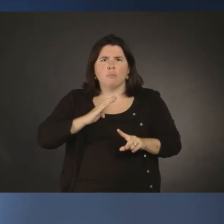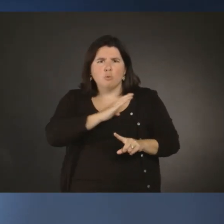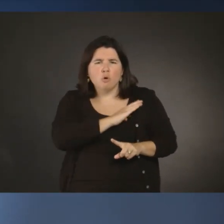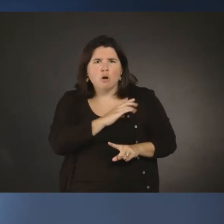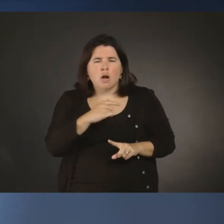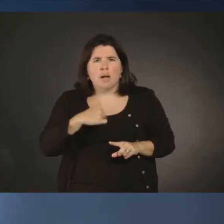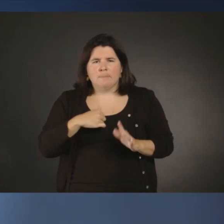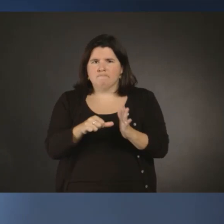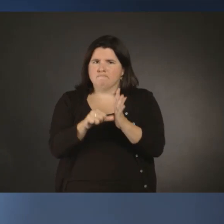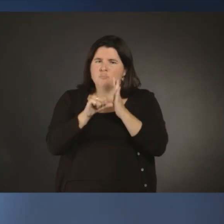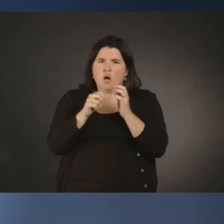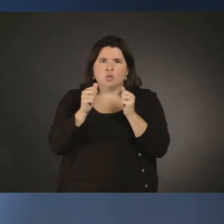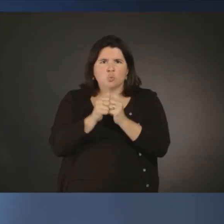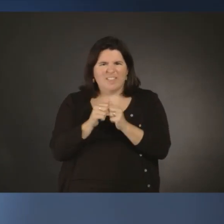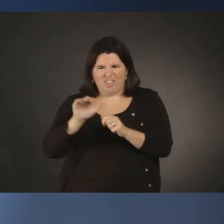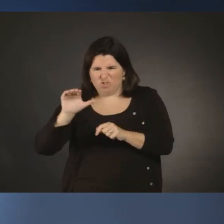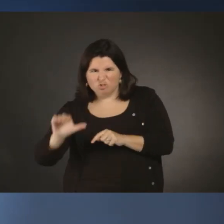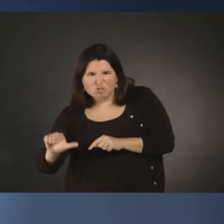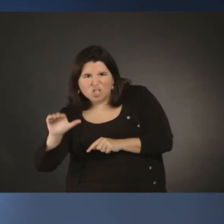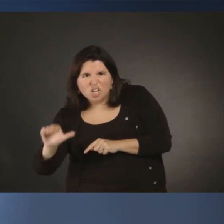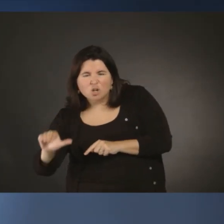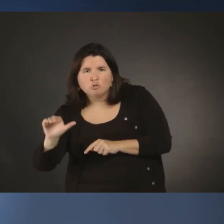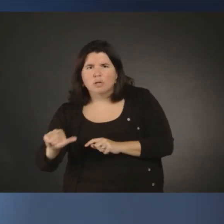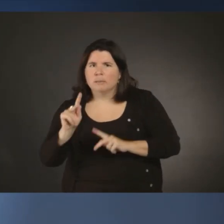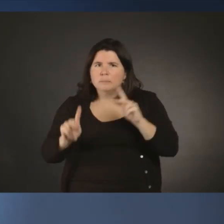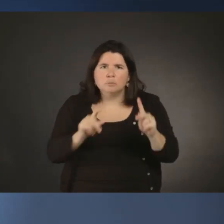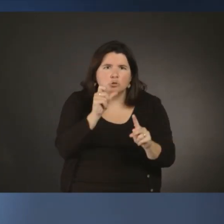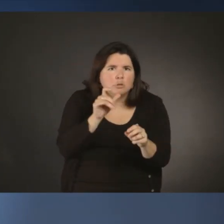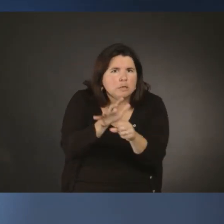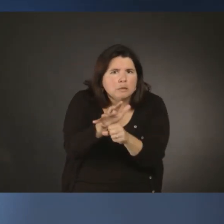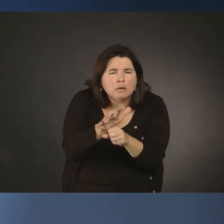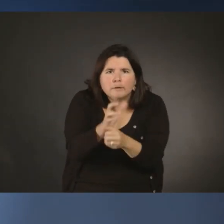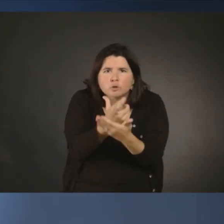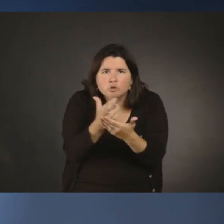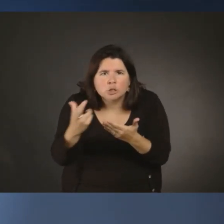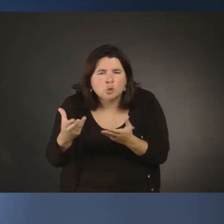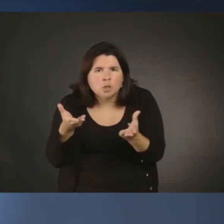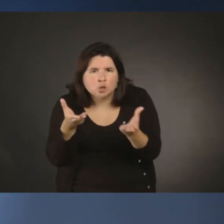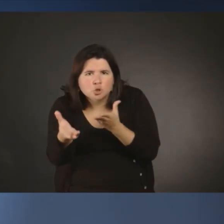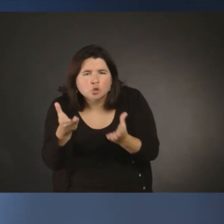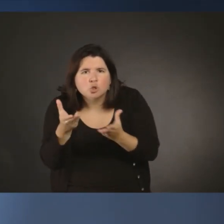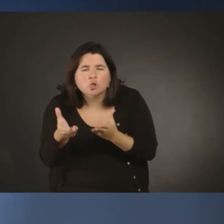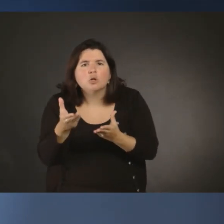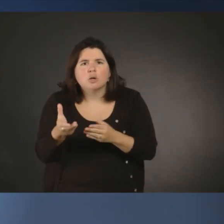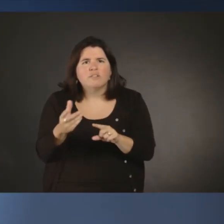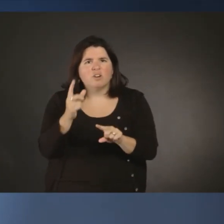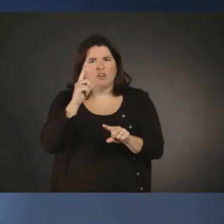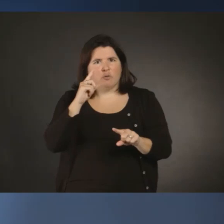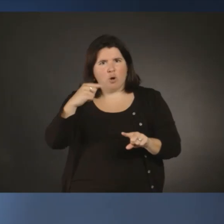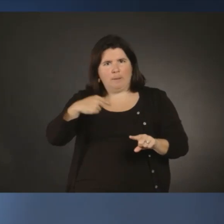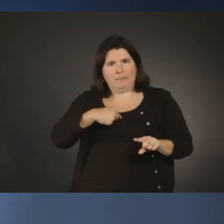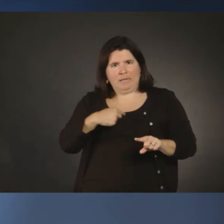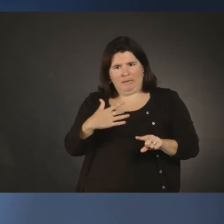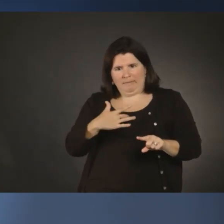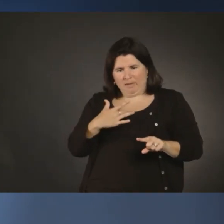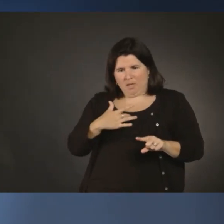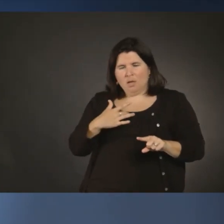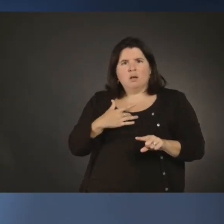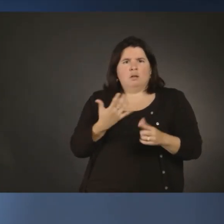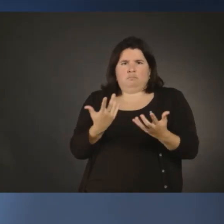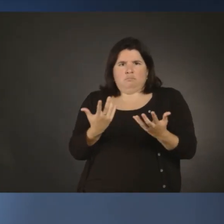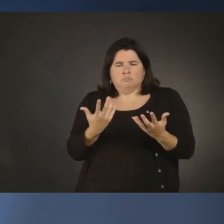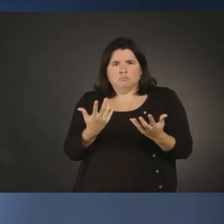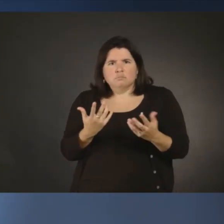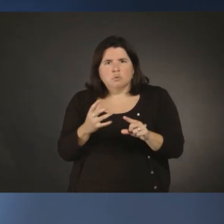underserved, particularly with children, helping thousands each year. It was personal for me too. When I was